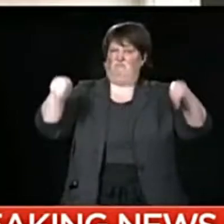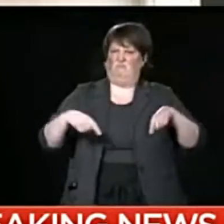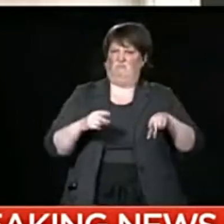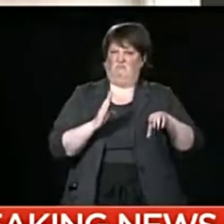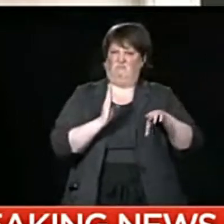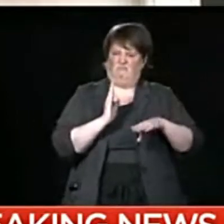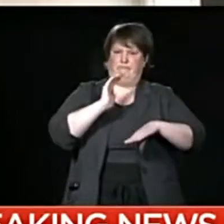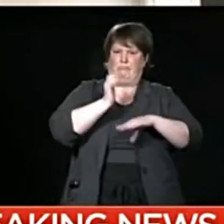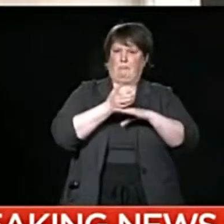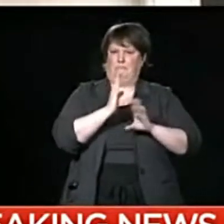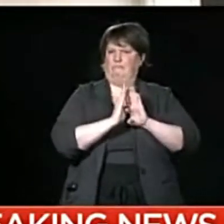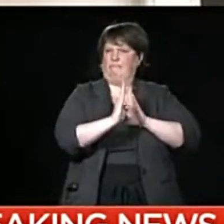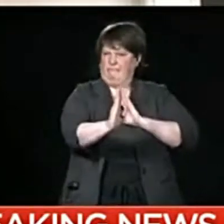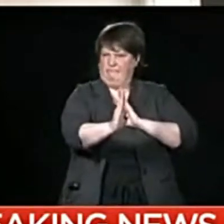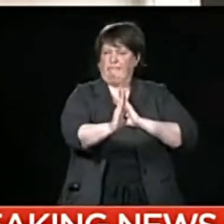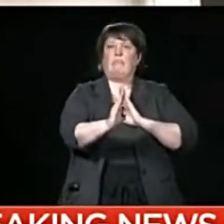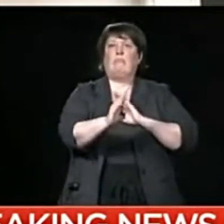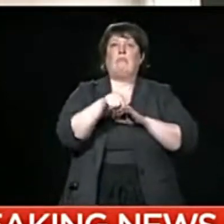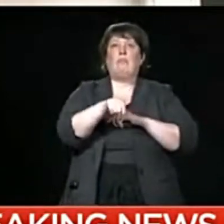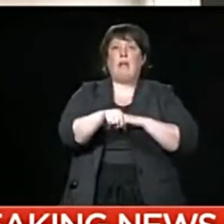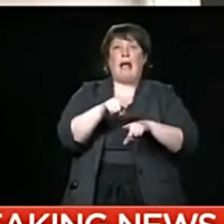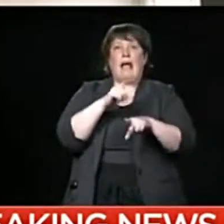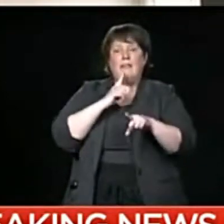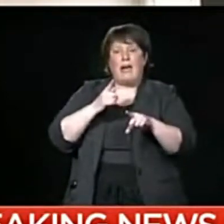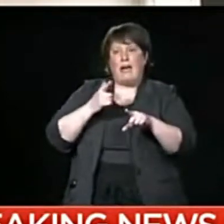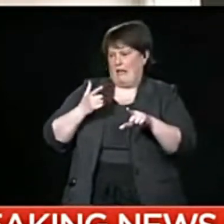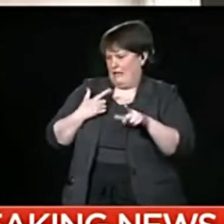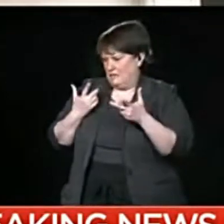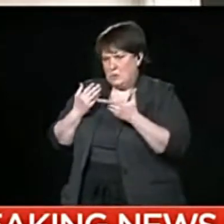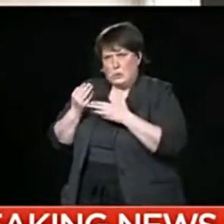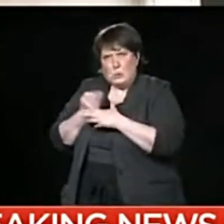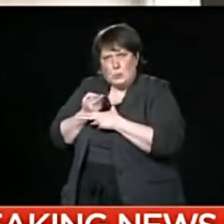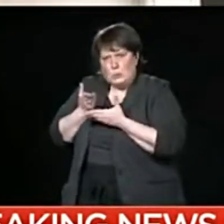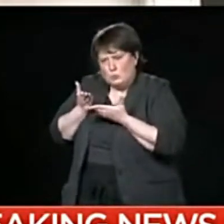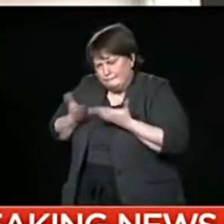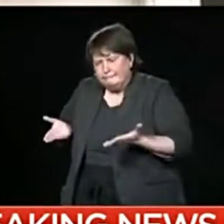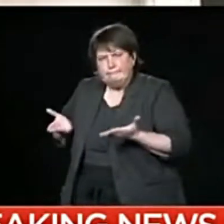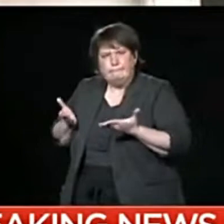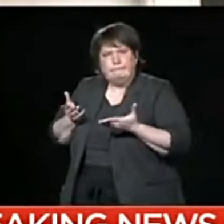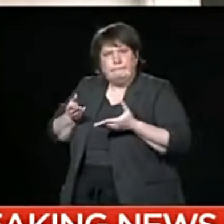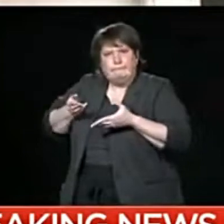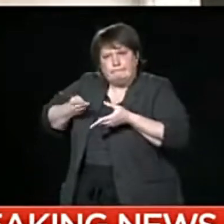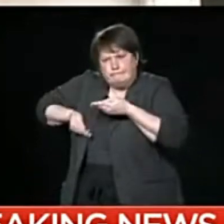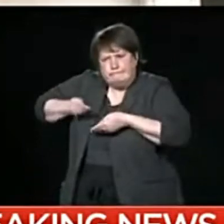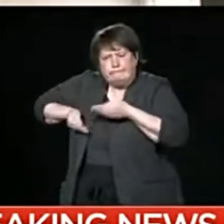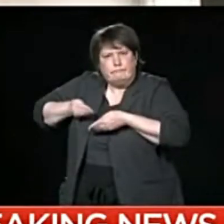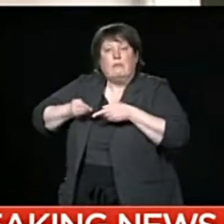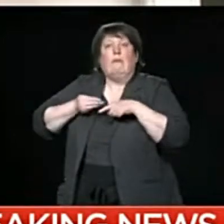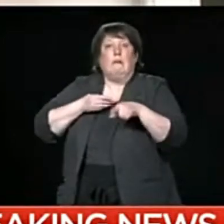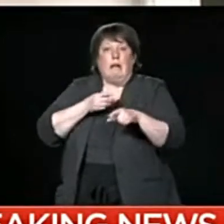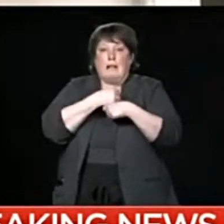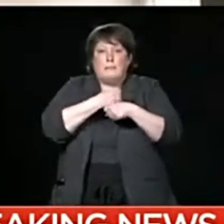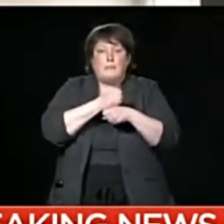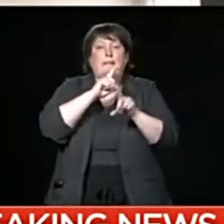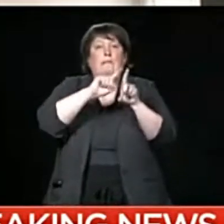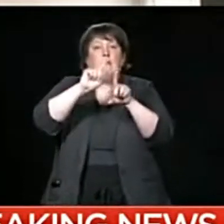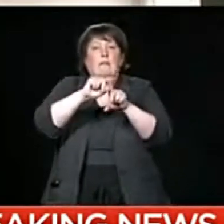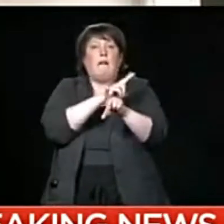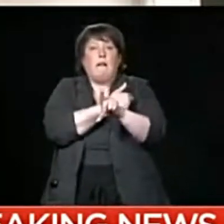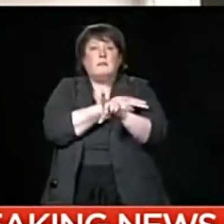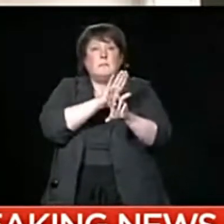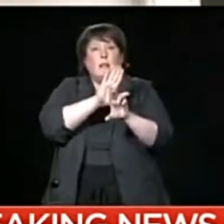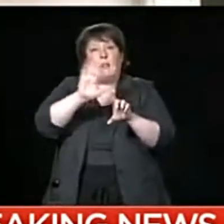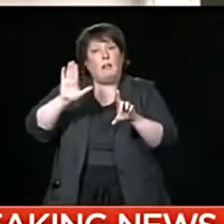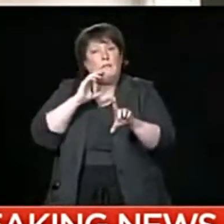recycled materials were delivered at no cost to several hospitals in the region, including Grand River, St. Mary's, and Guelph